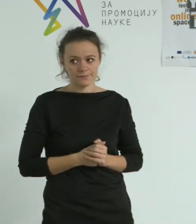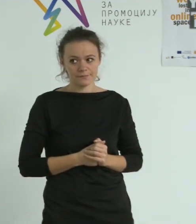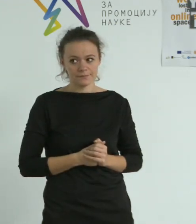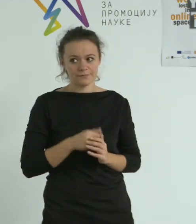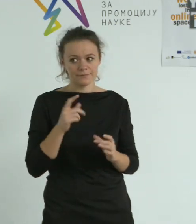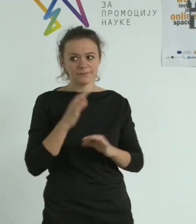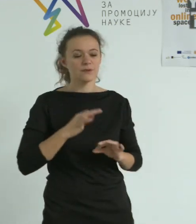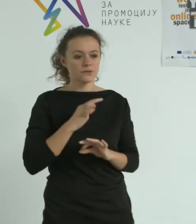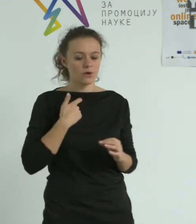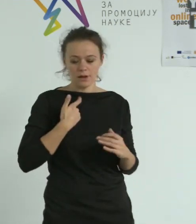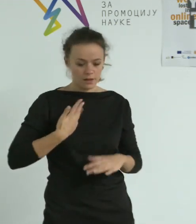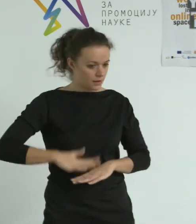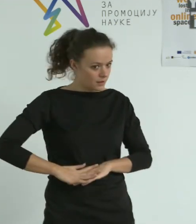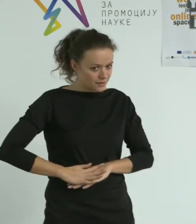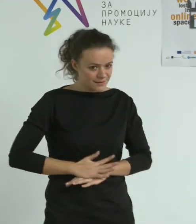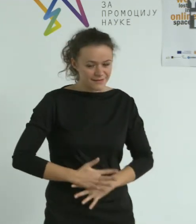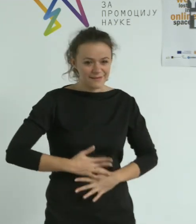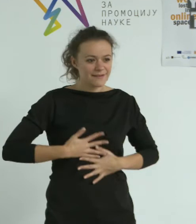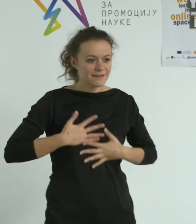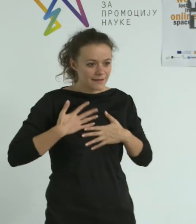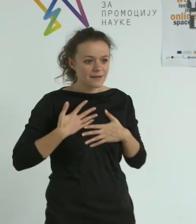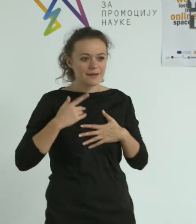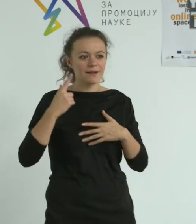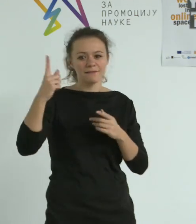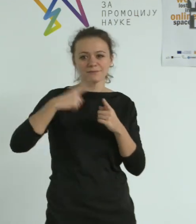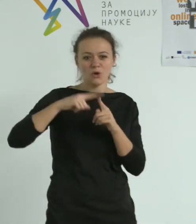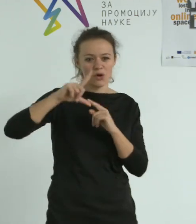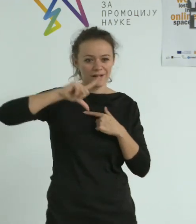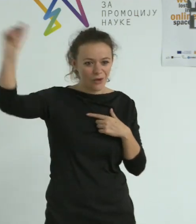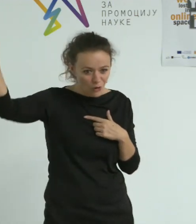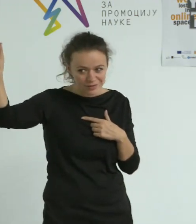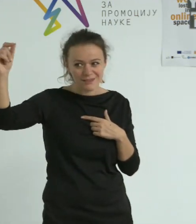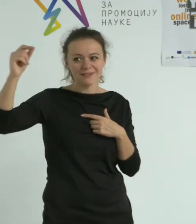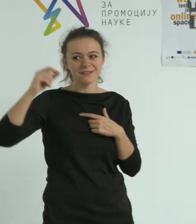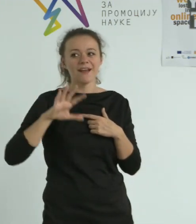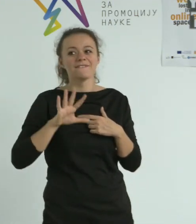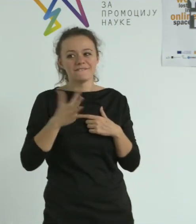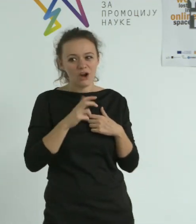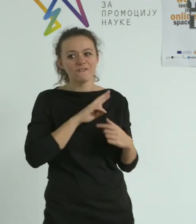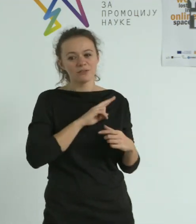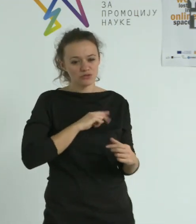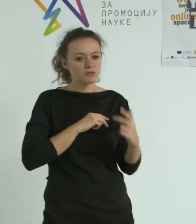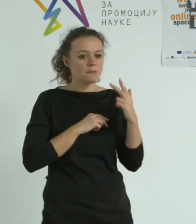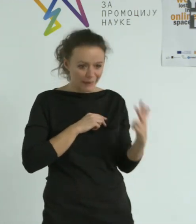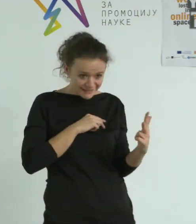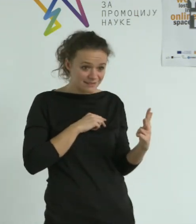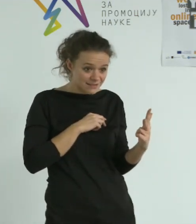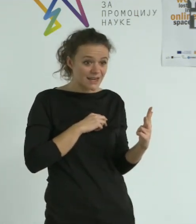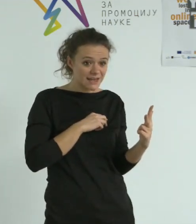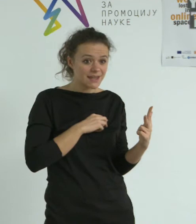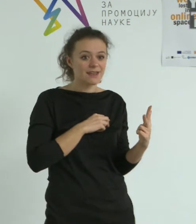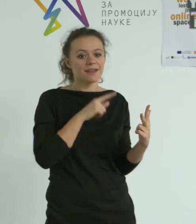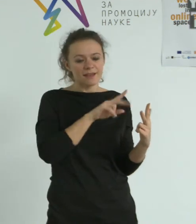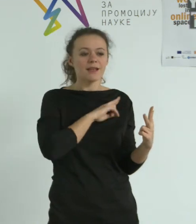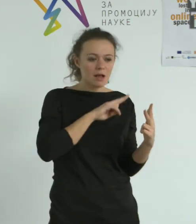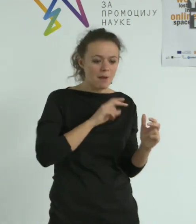So I'm emotional when they are leaving. So probably we'll have 3. We're going to work. We have